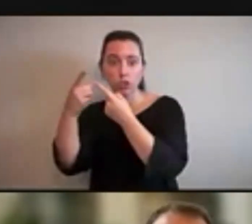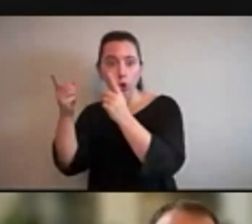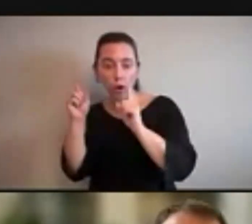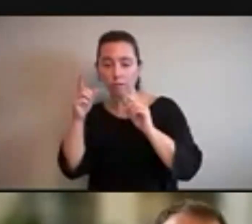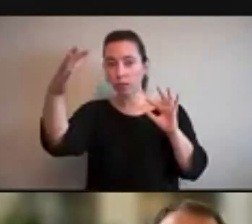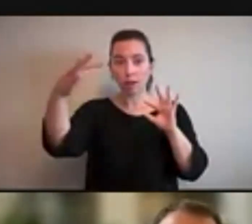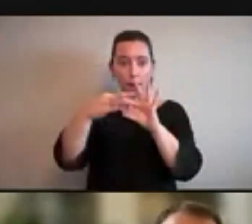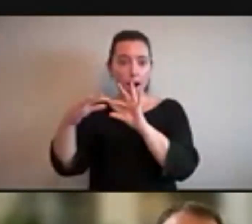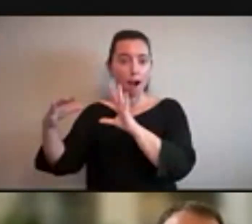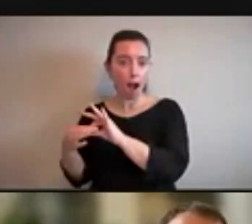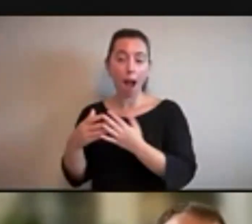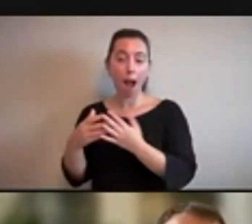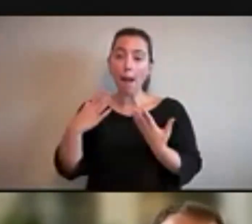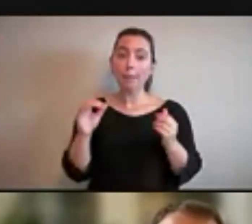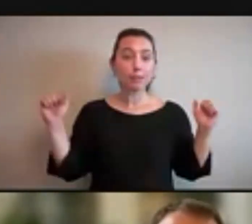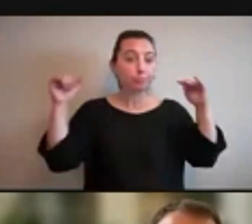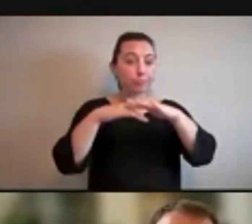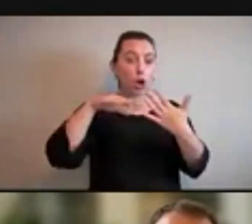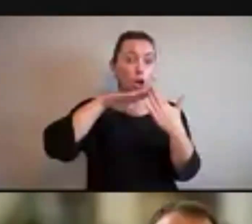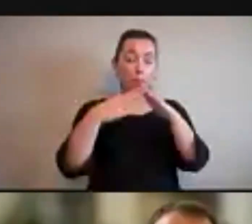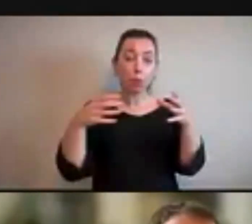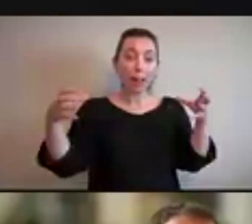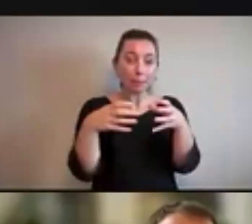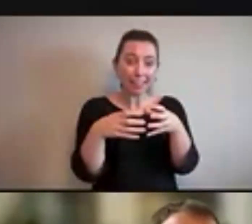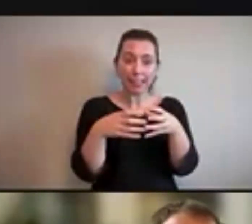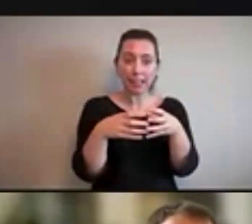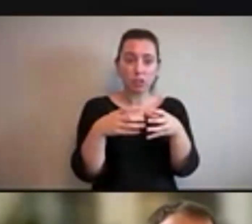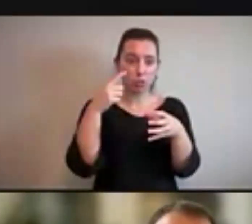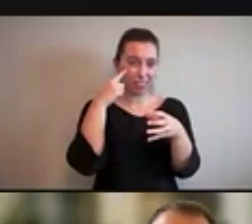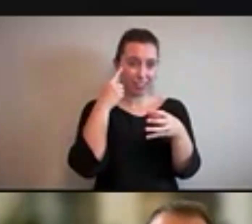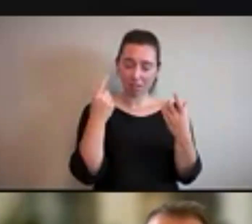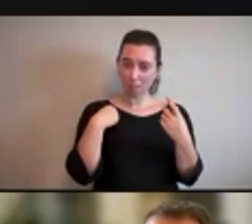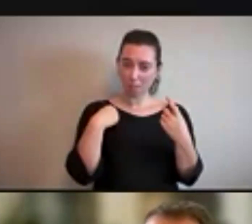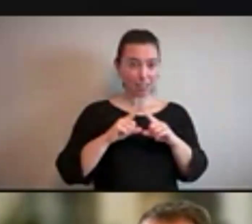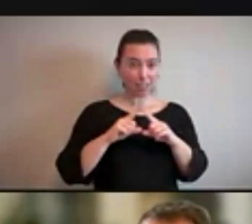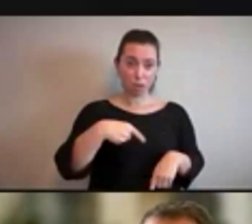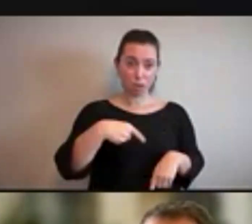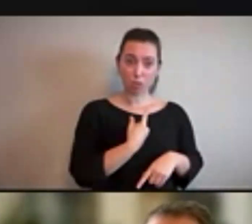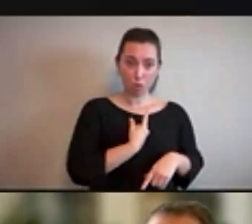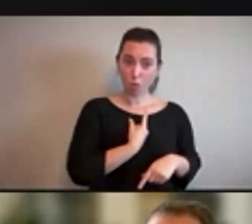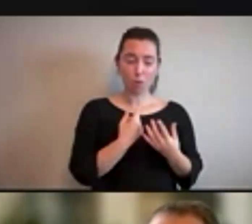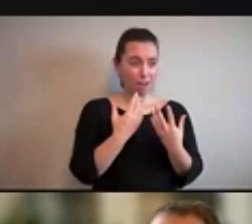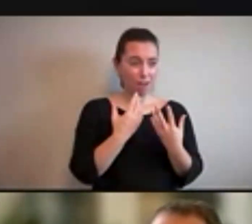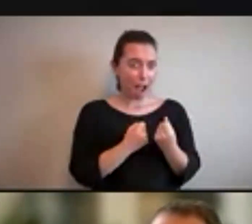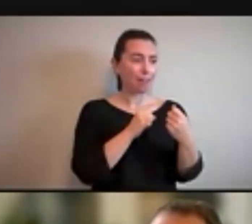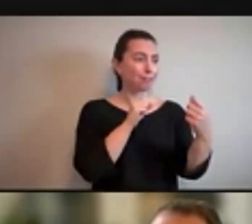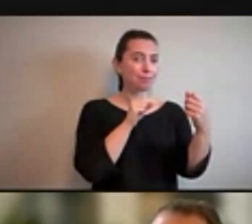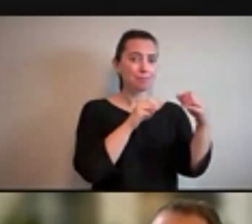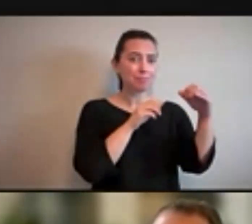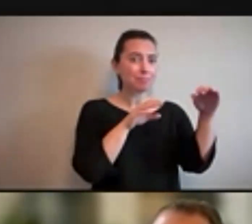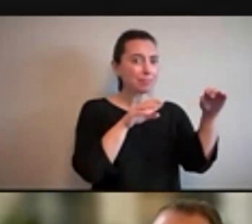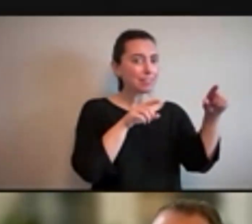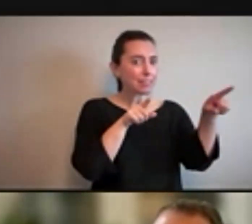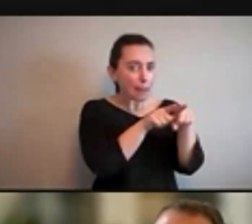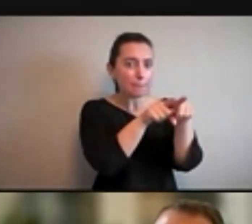a community meeting and say, look, we're not the only ones doing that. I mean, others are pursuing the same path. And I guess what